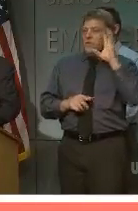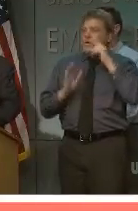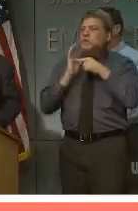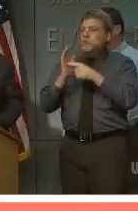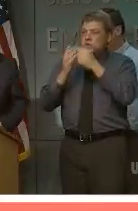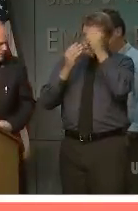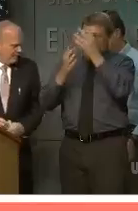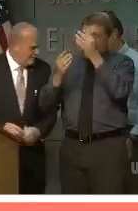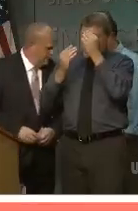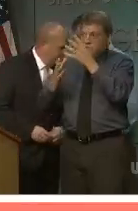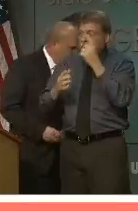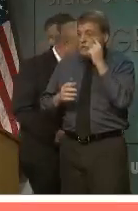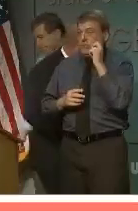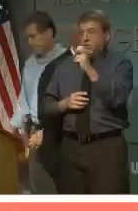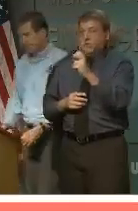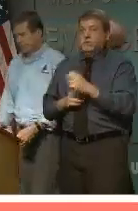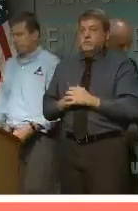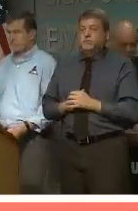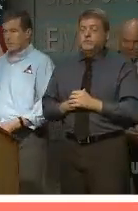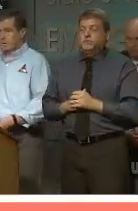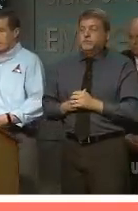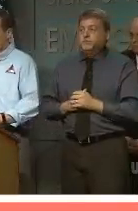travel.